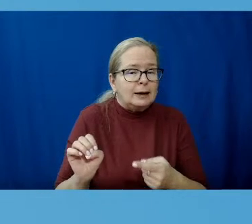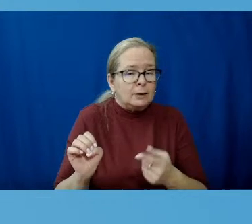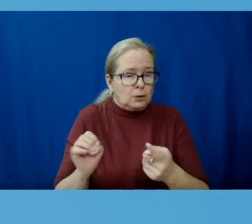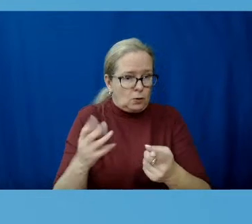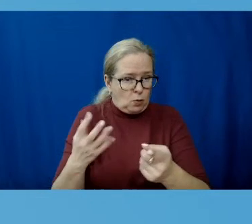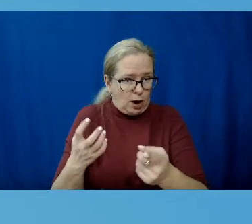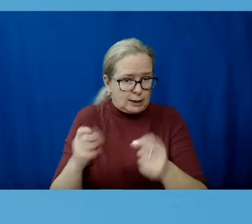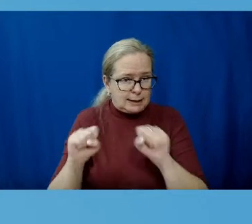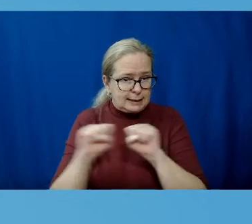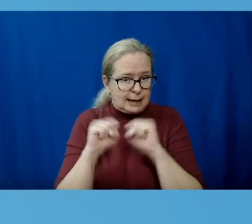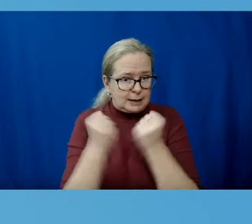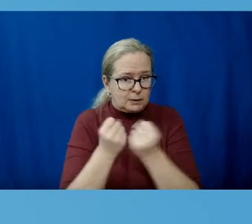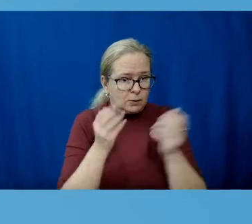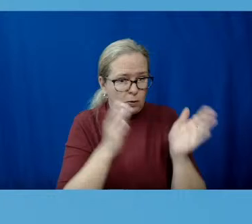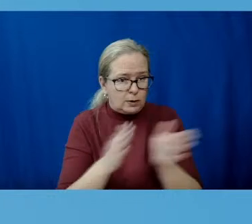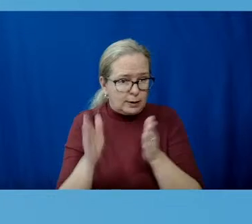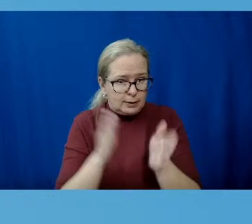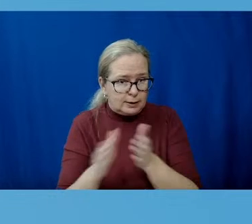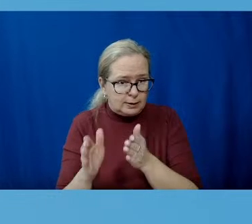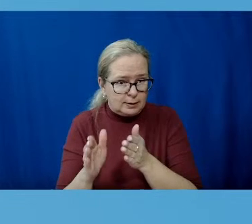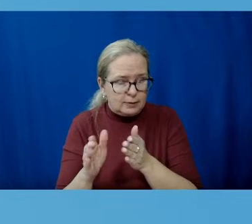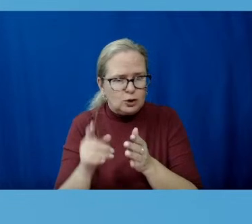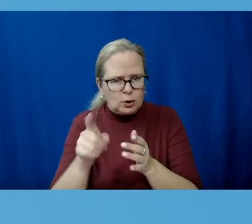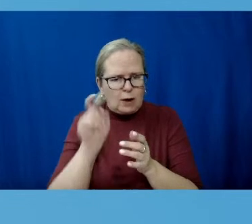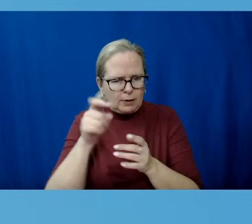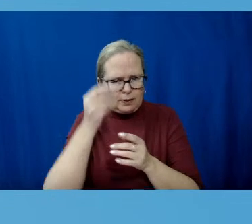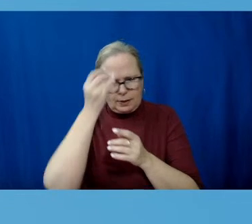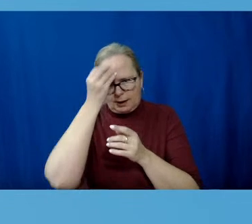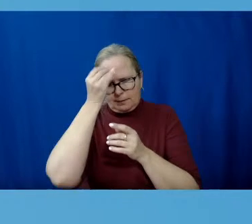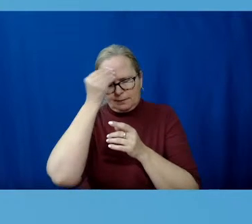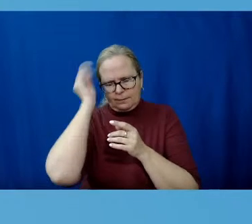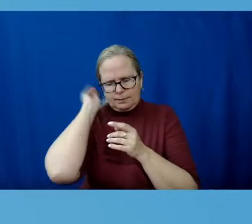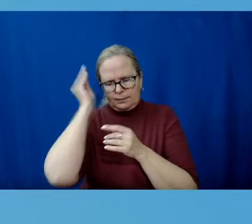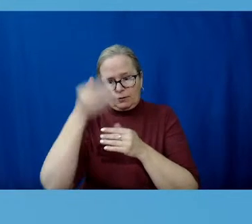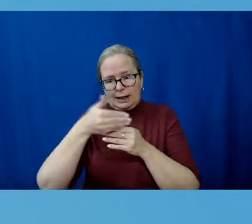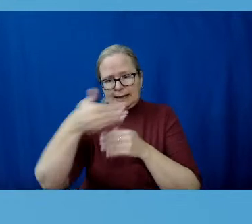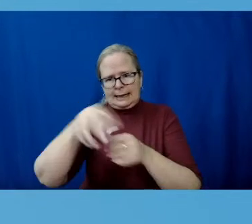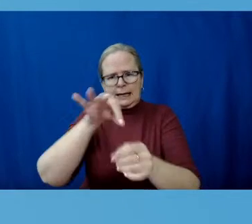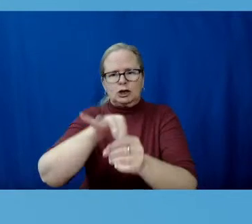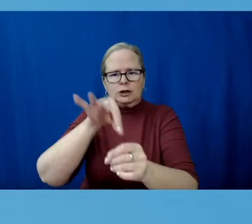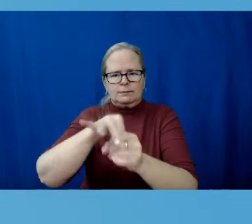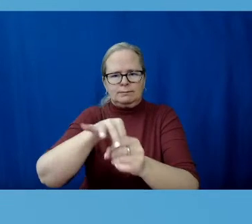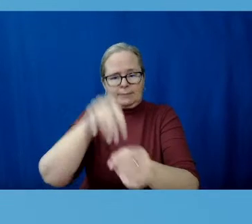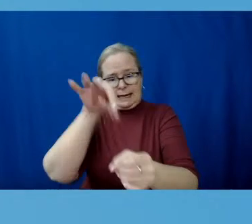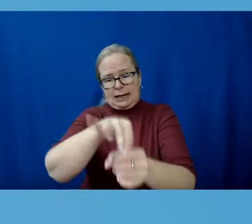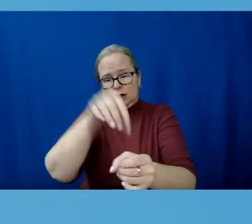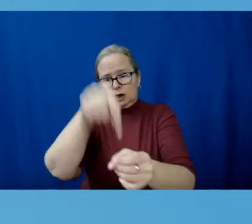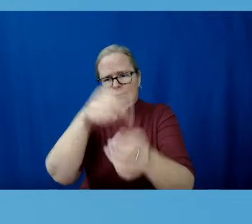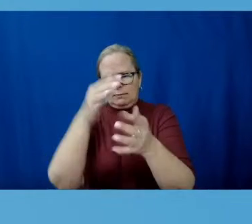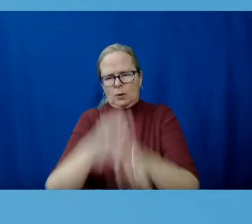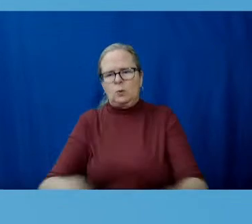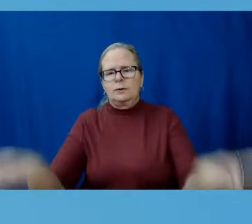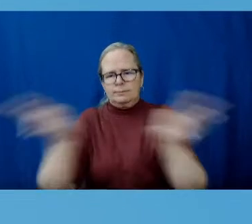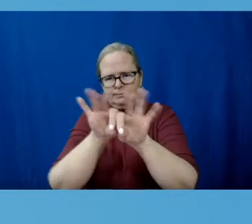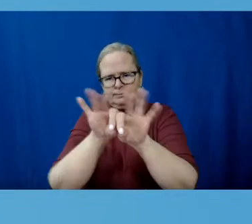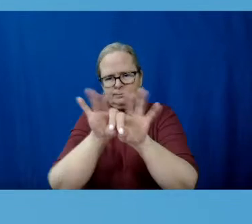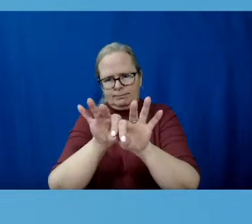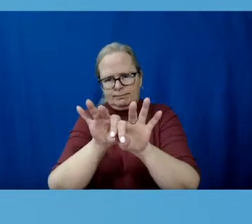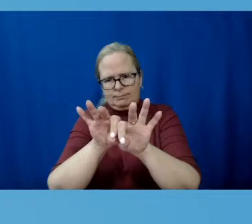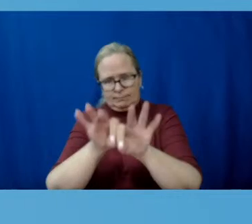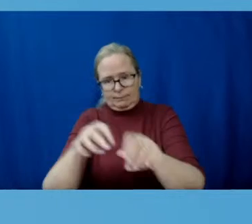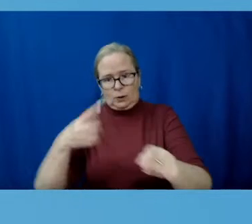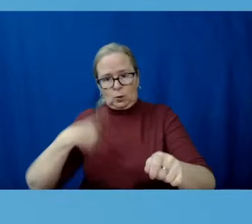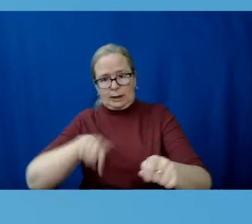matter and how you can influence elections in a way that achieves benefit, overall benefit for